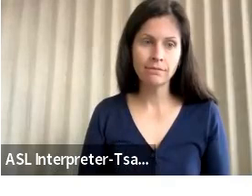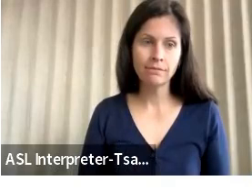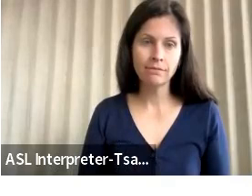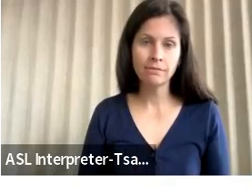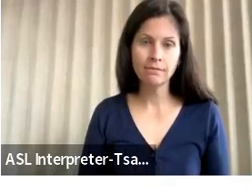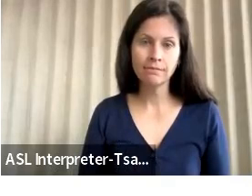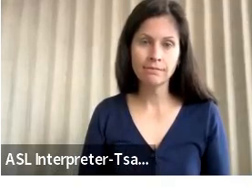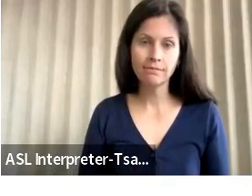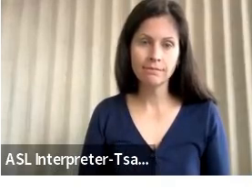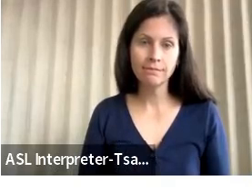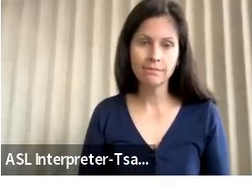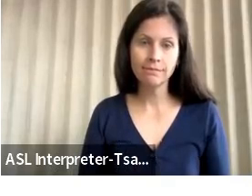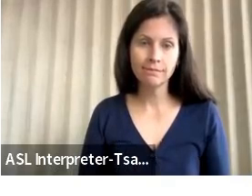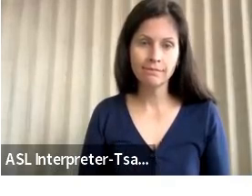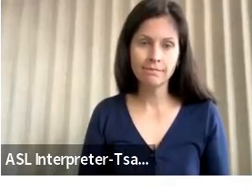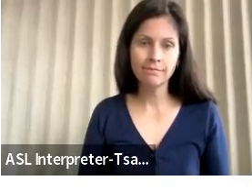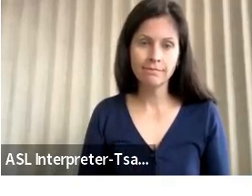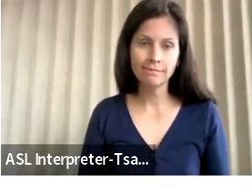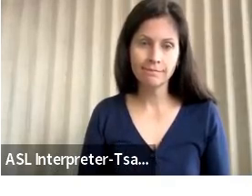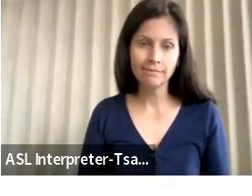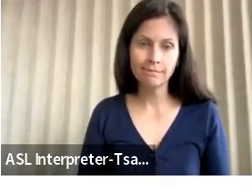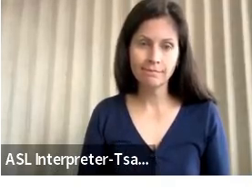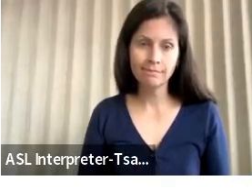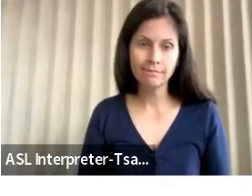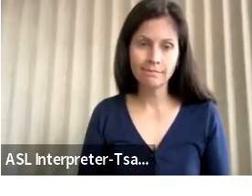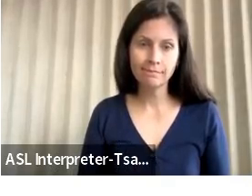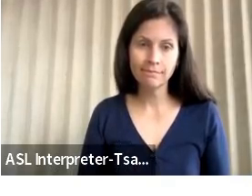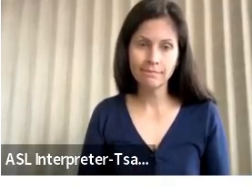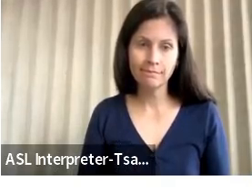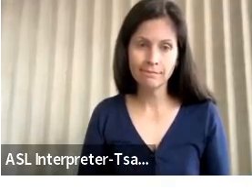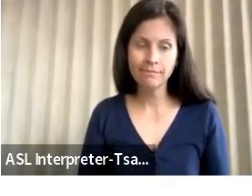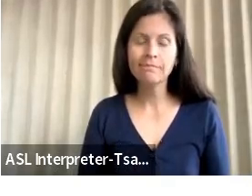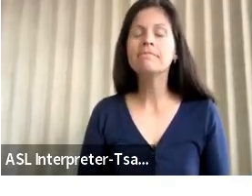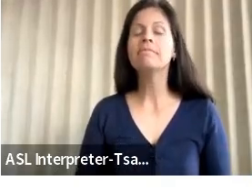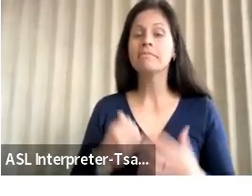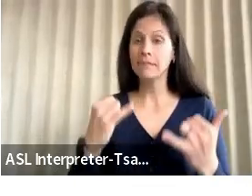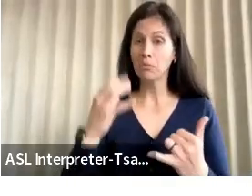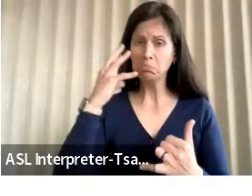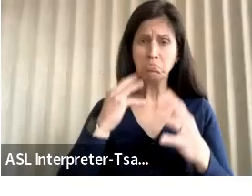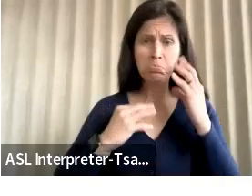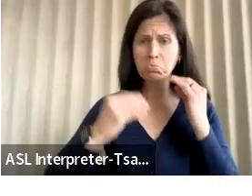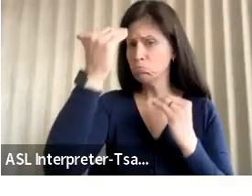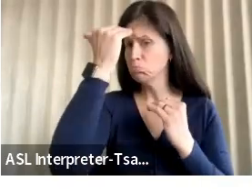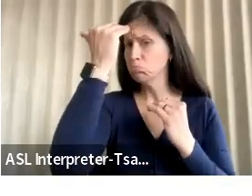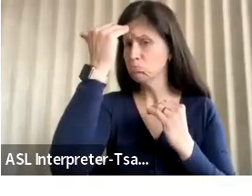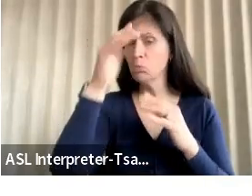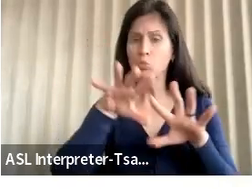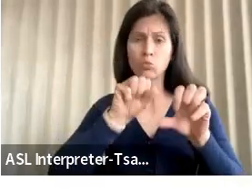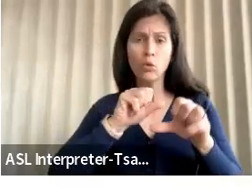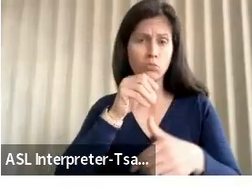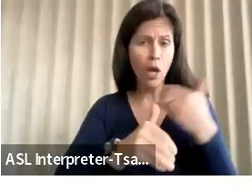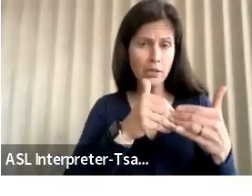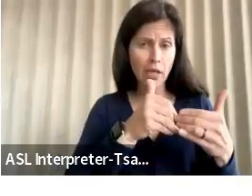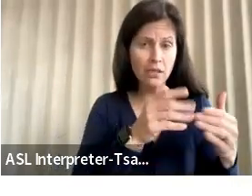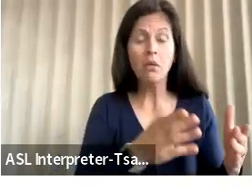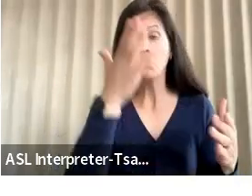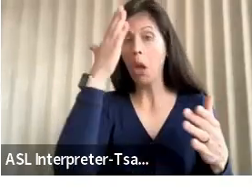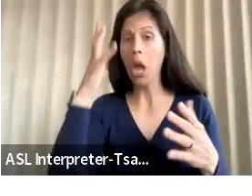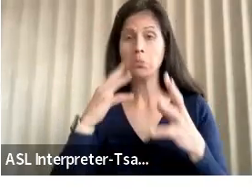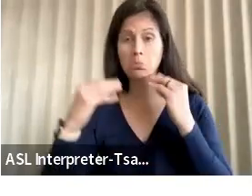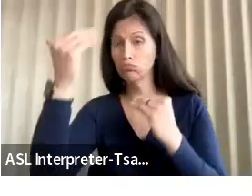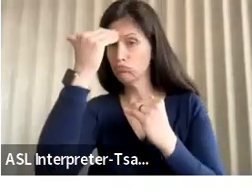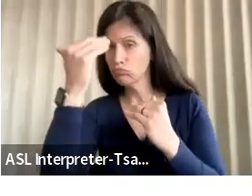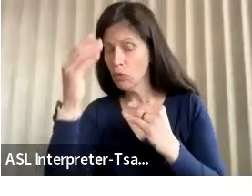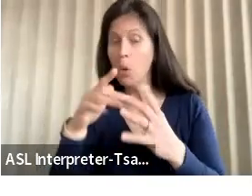Now that we've familiarized ourselves with the restraint process and the approvals needed, let's